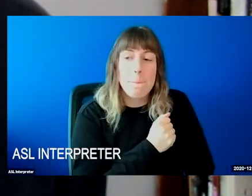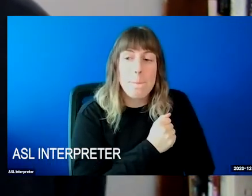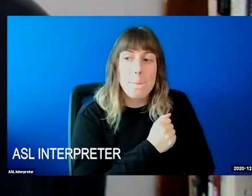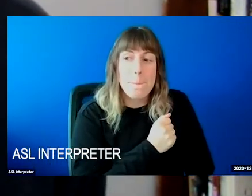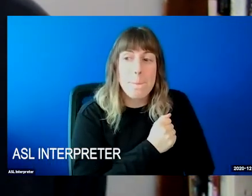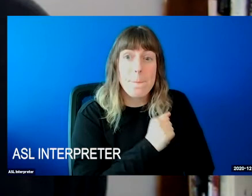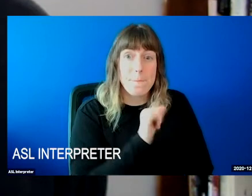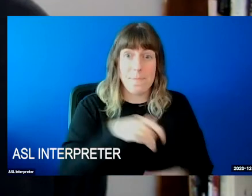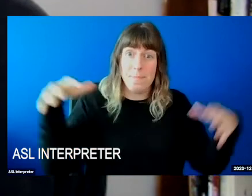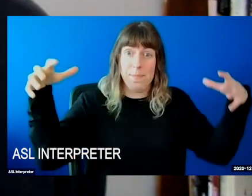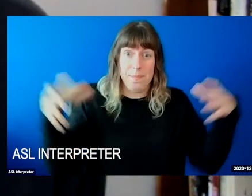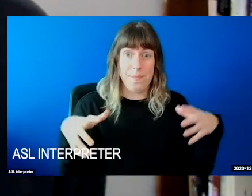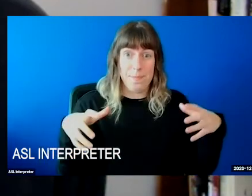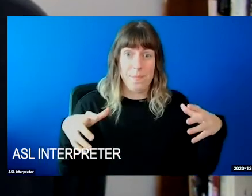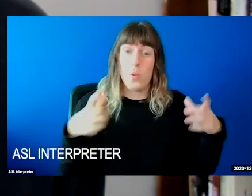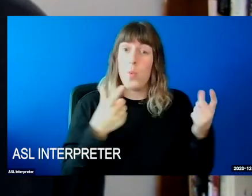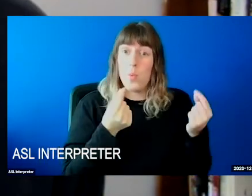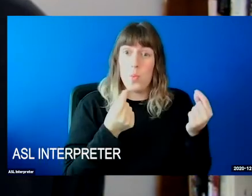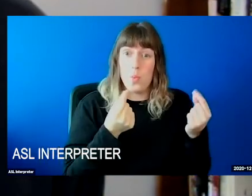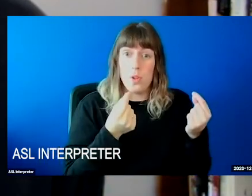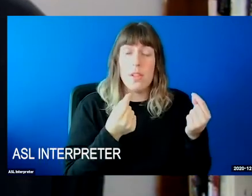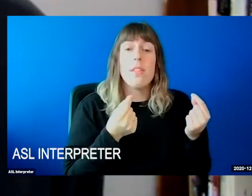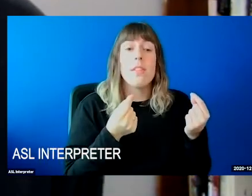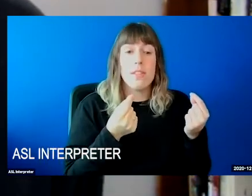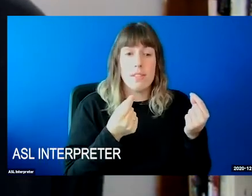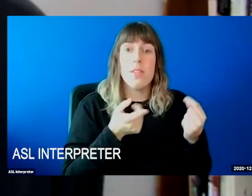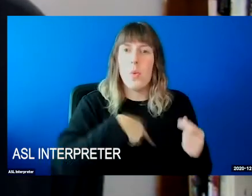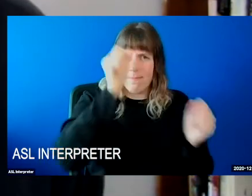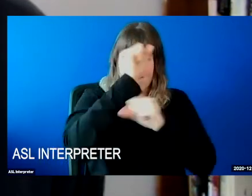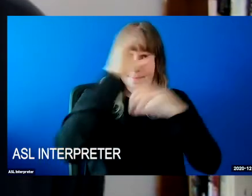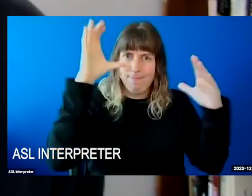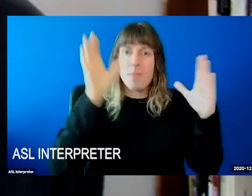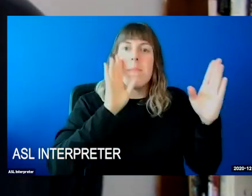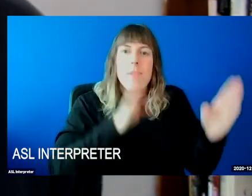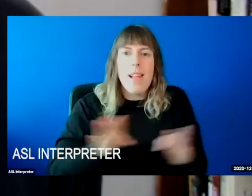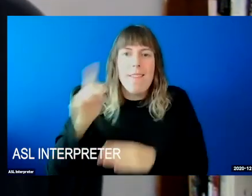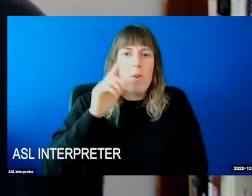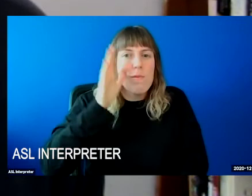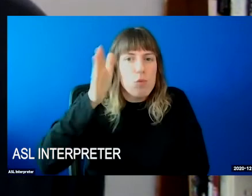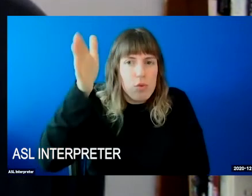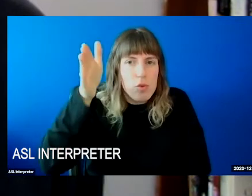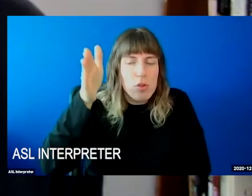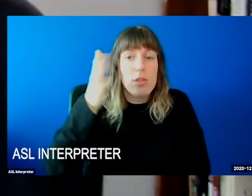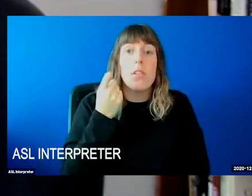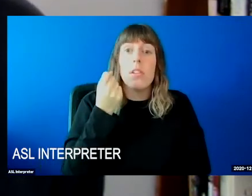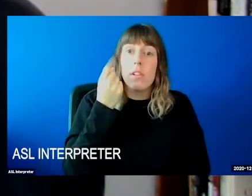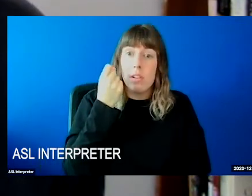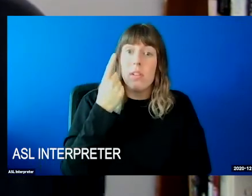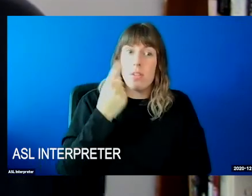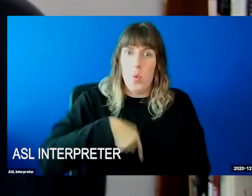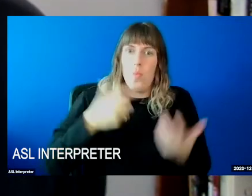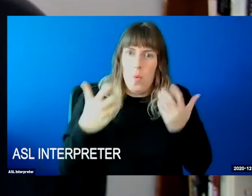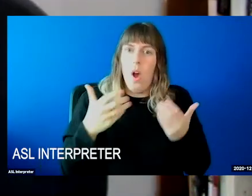what we did is we sketched out the way forward for those of us who wanted to find a